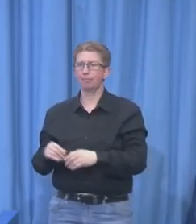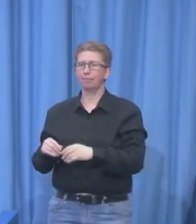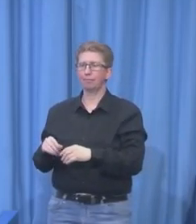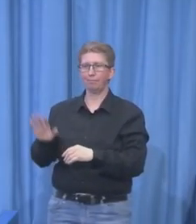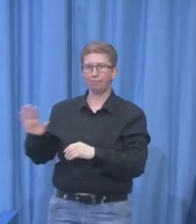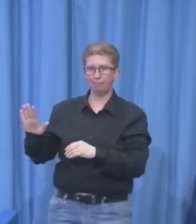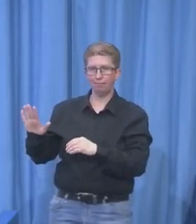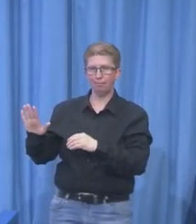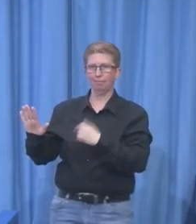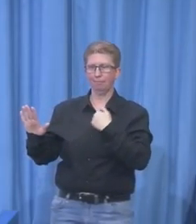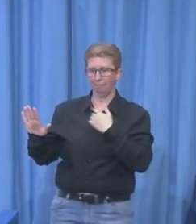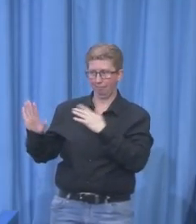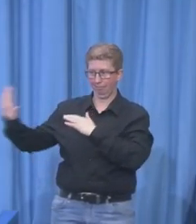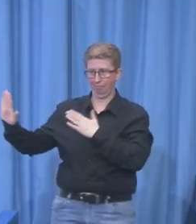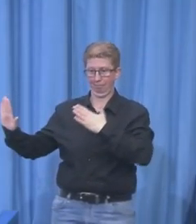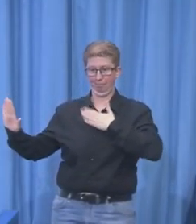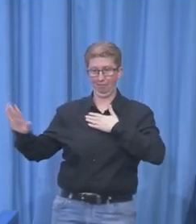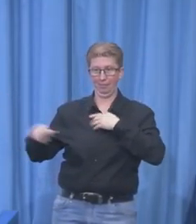bigger picture